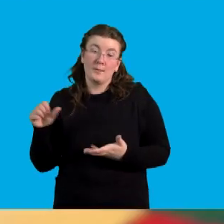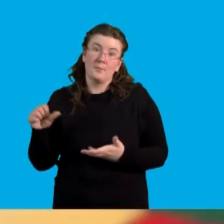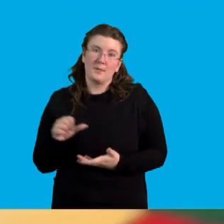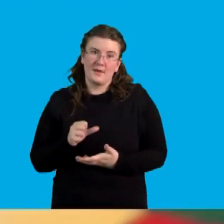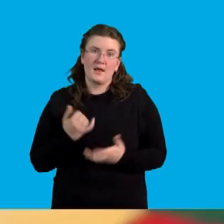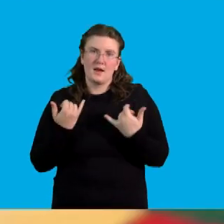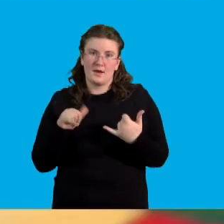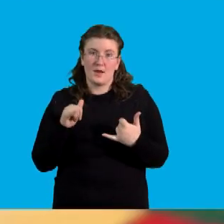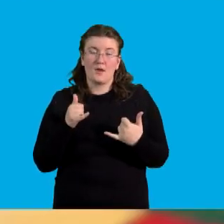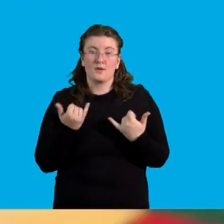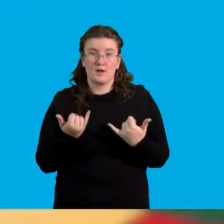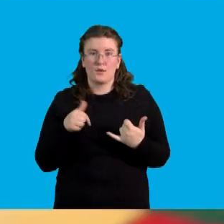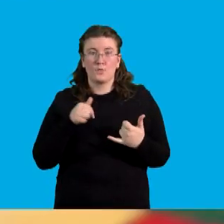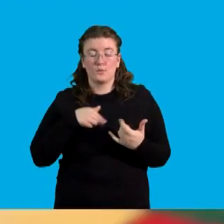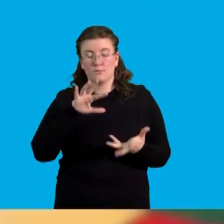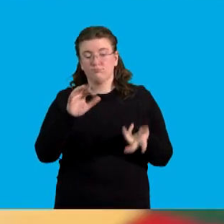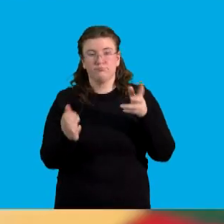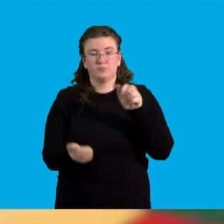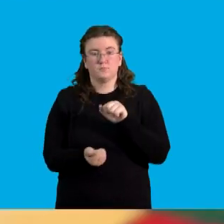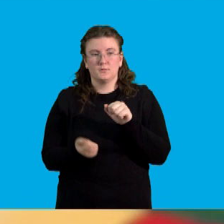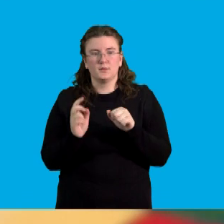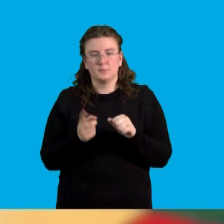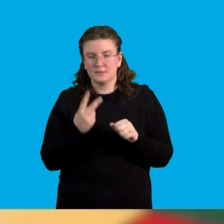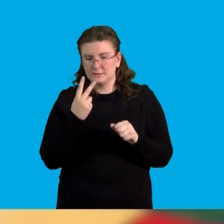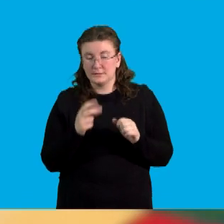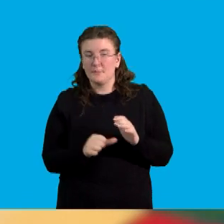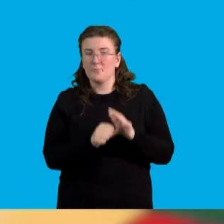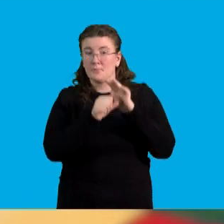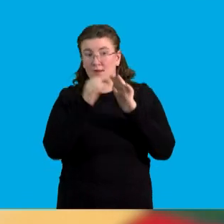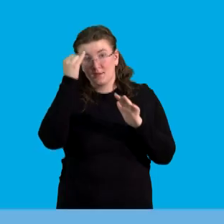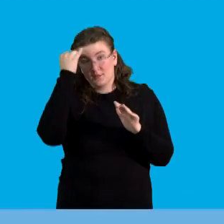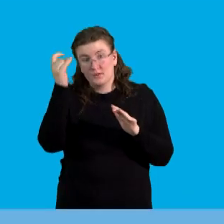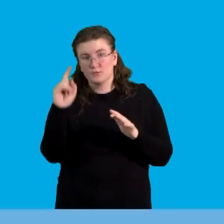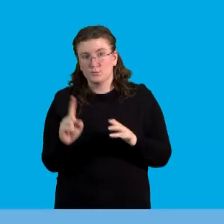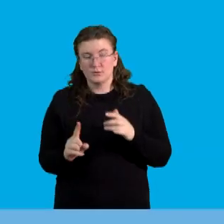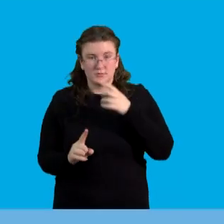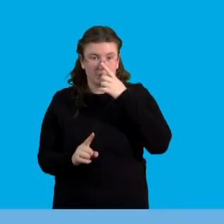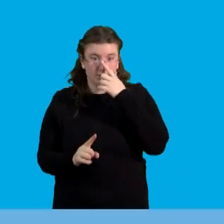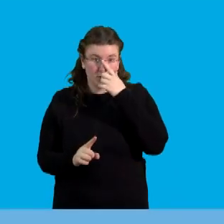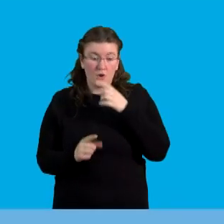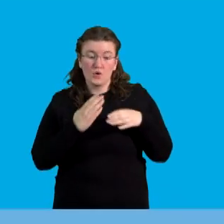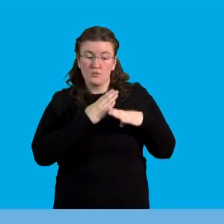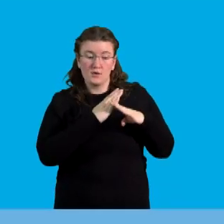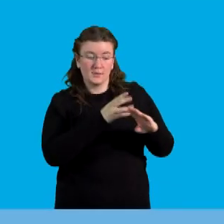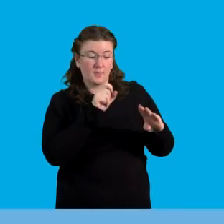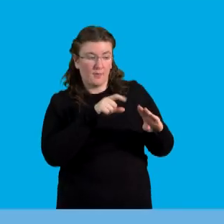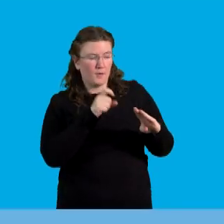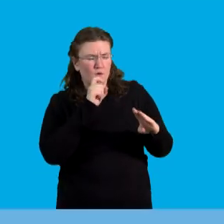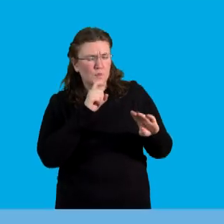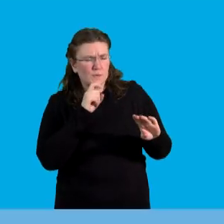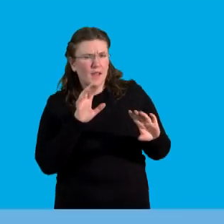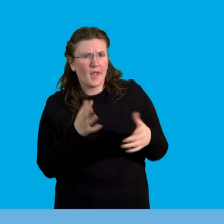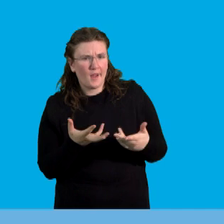Welcome back, learners. So now to consolidate everything, we need to look at our main idea as we're saying that it was the uses of